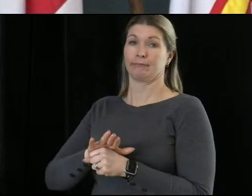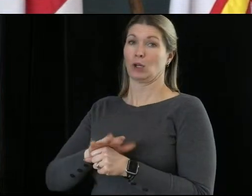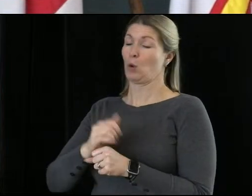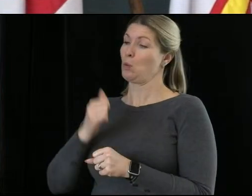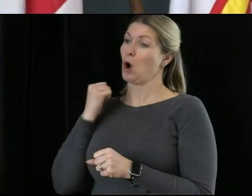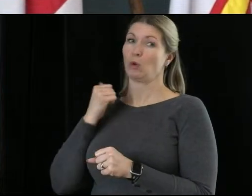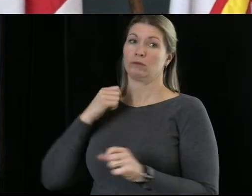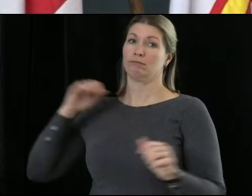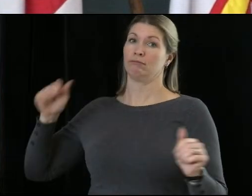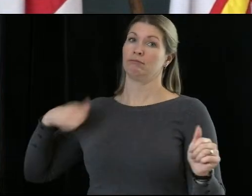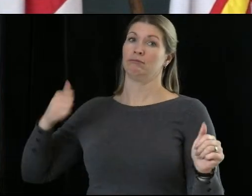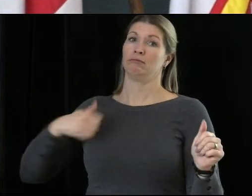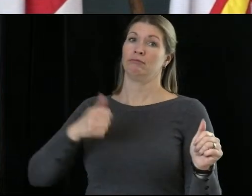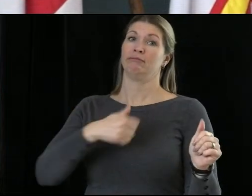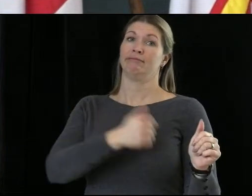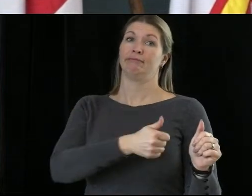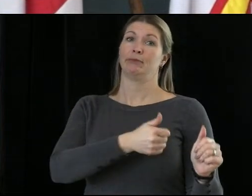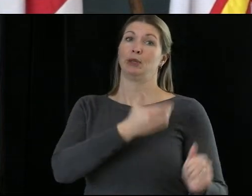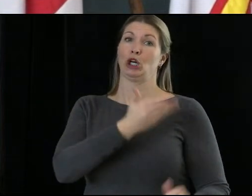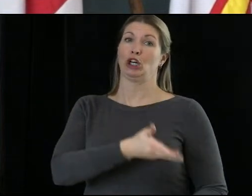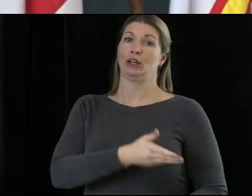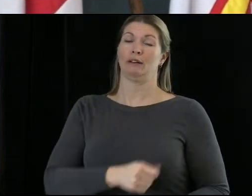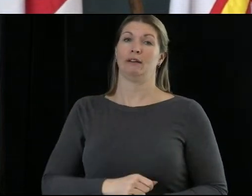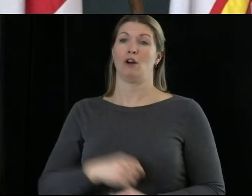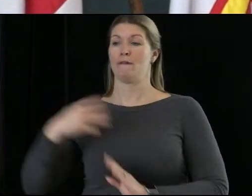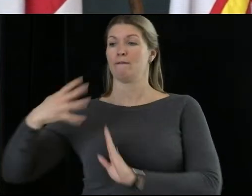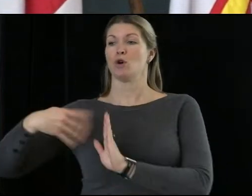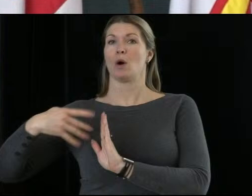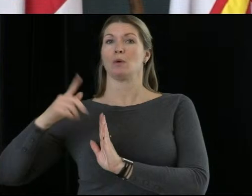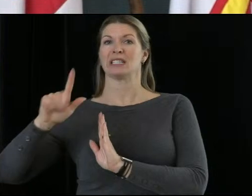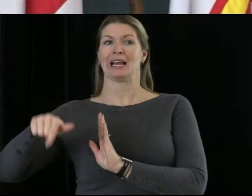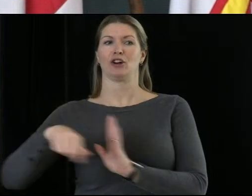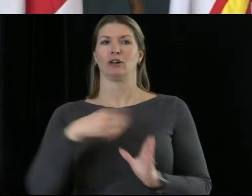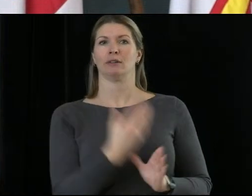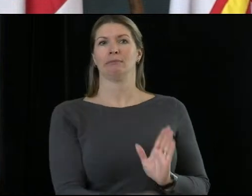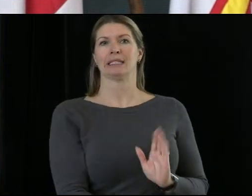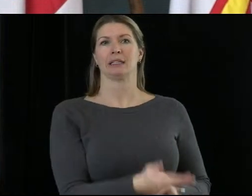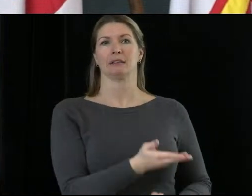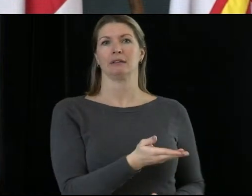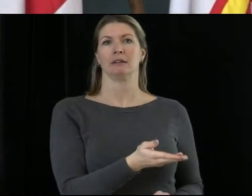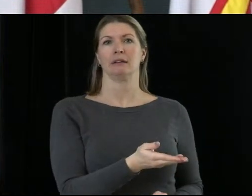pursue Courtney. 4 hours later, she was gone, and he had her.